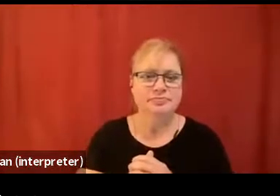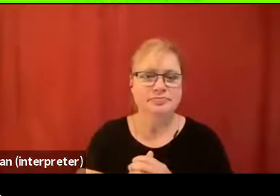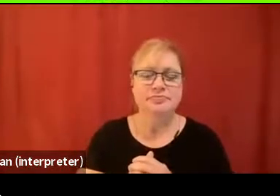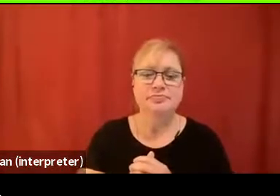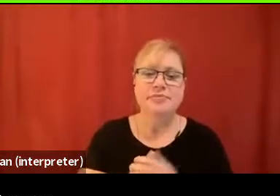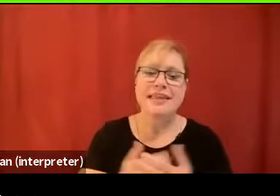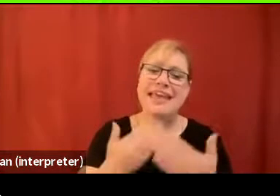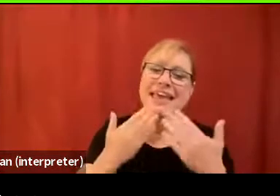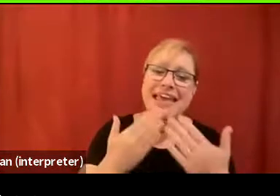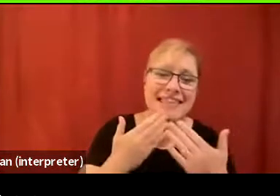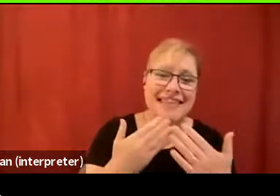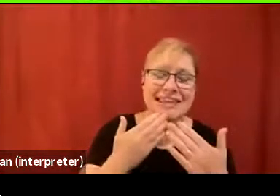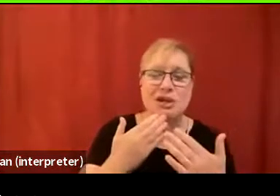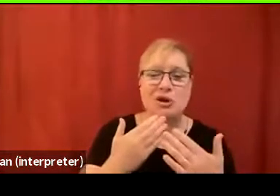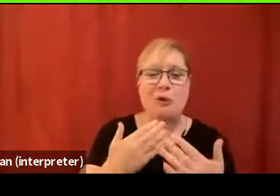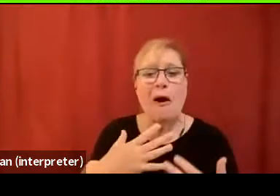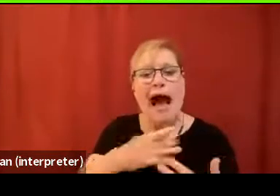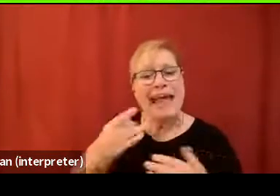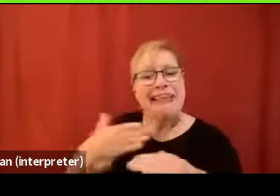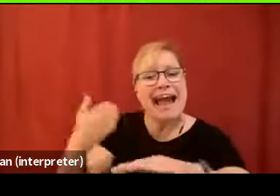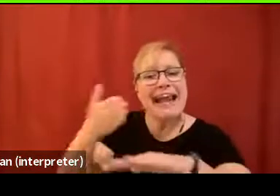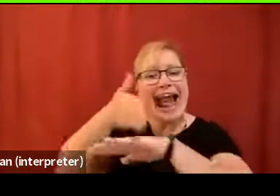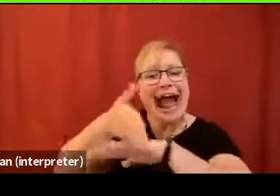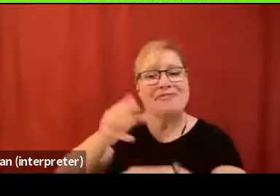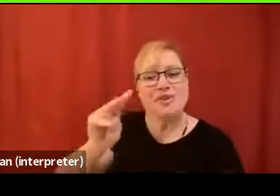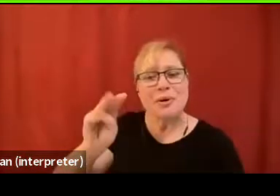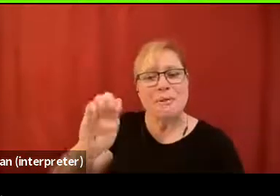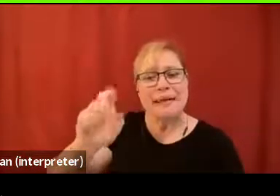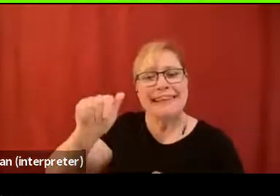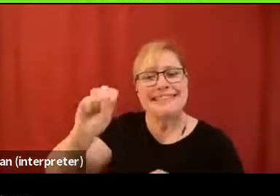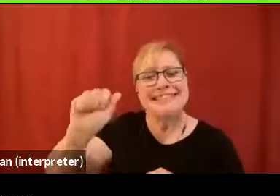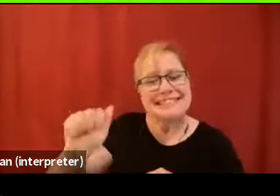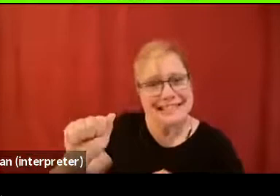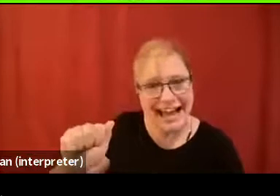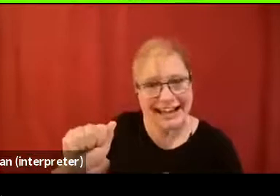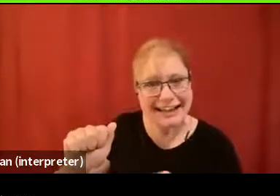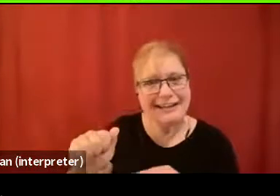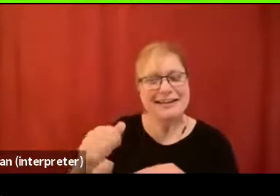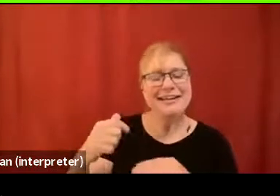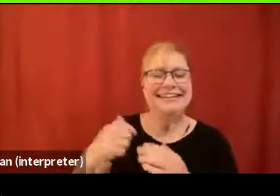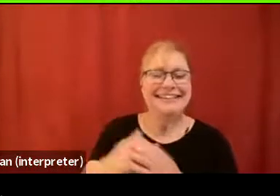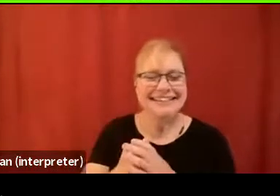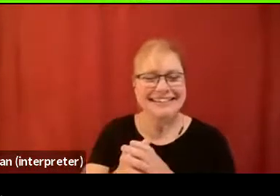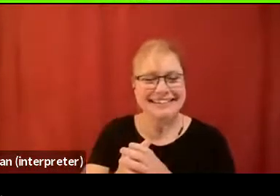Thank you, because I like following Melissa. It's like she sort of sets me up and then I'll try to hit the home run.